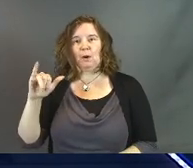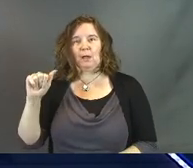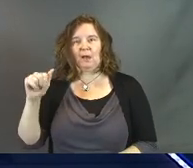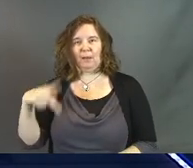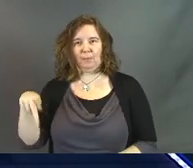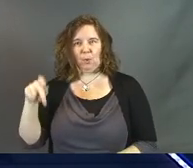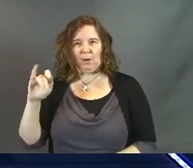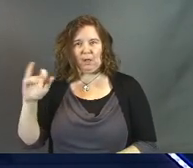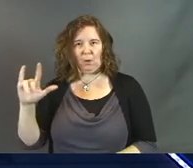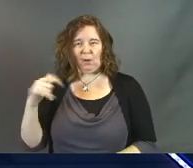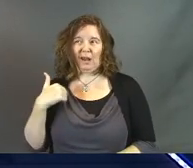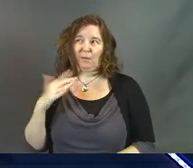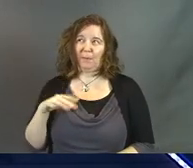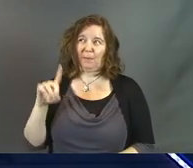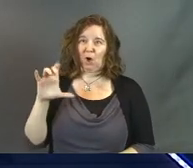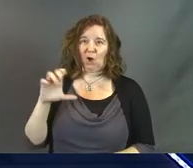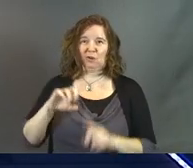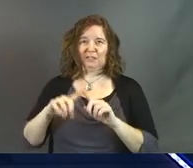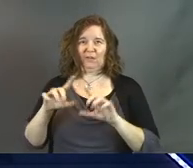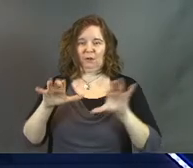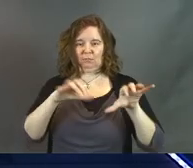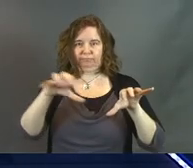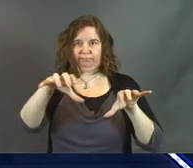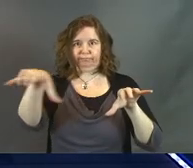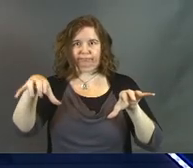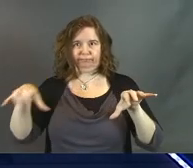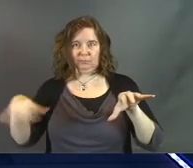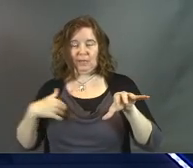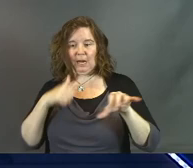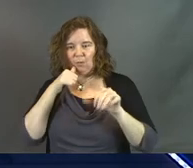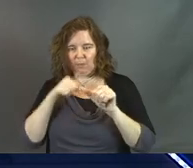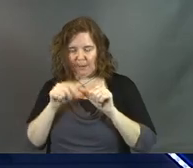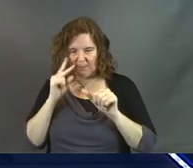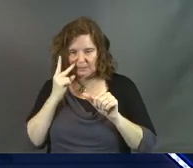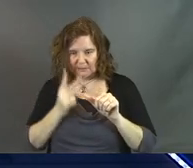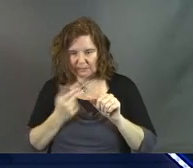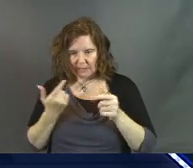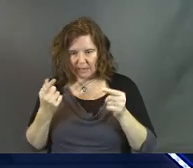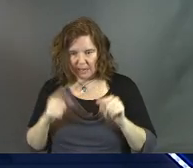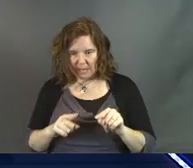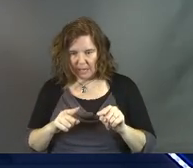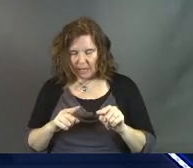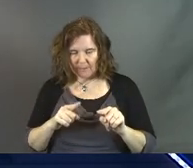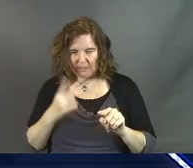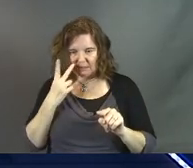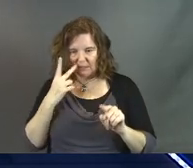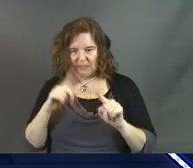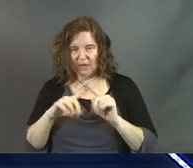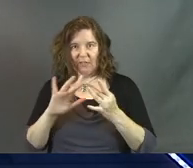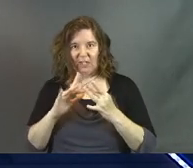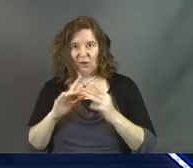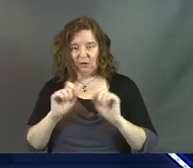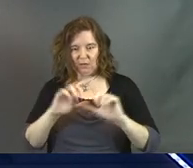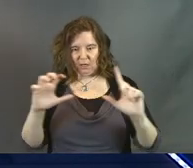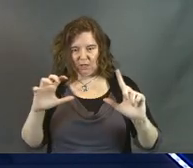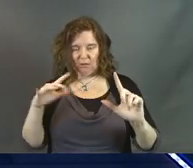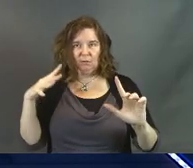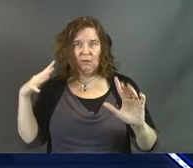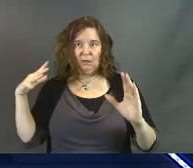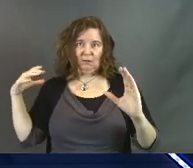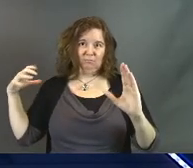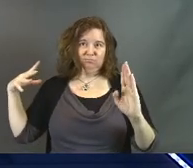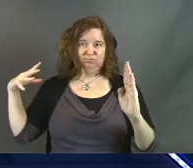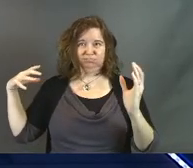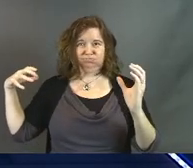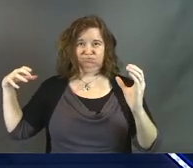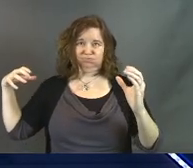was one of maybe 100 cubicles that day, and I remember seeing it happen, and it's coming across on the internet, and I'm